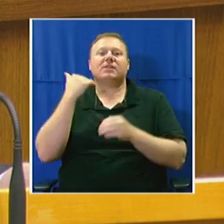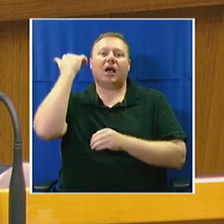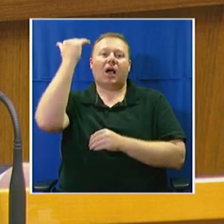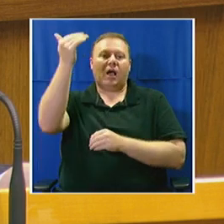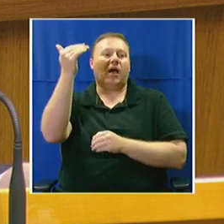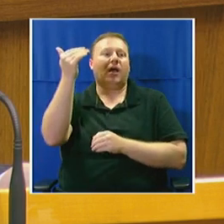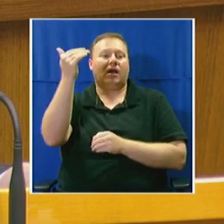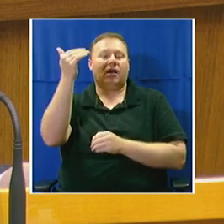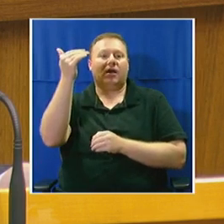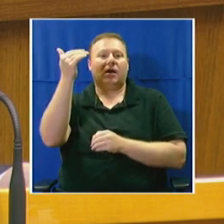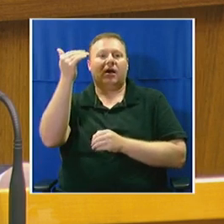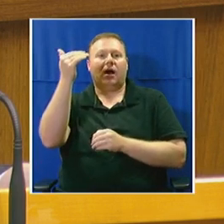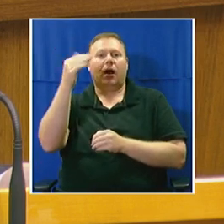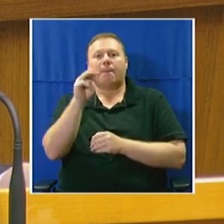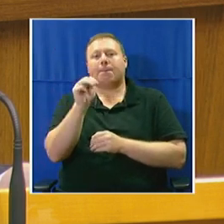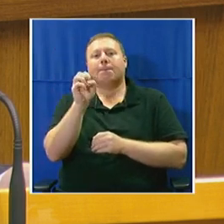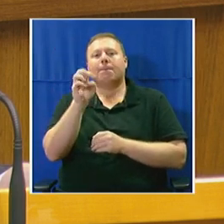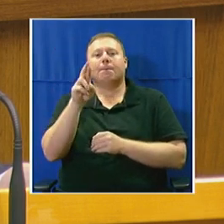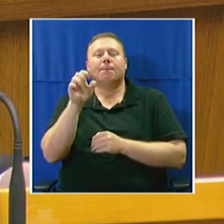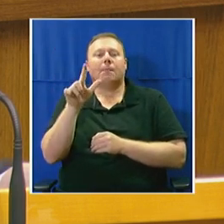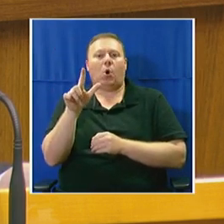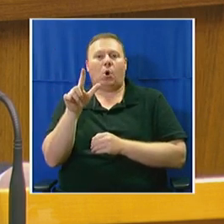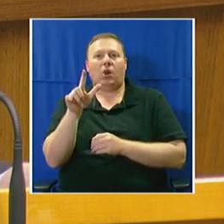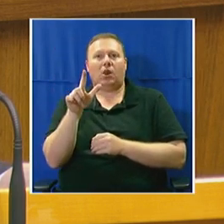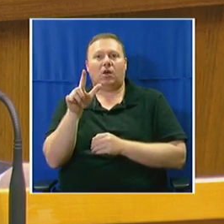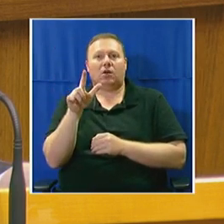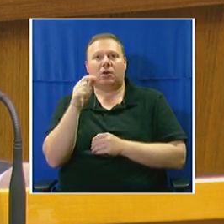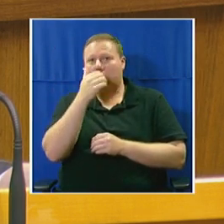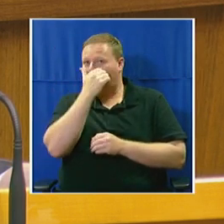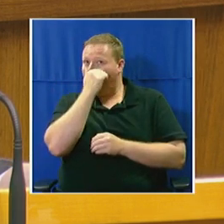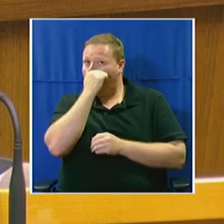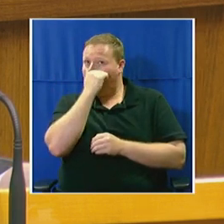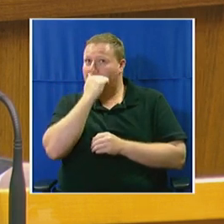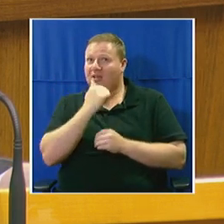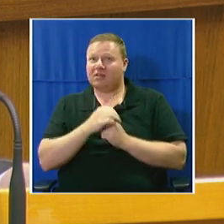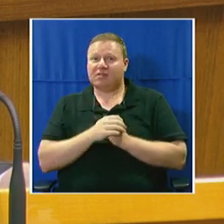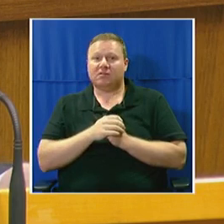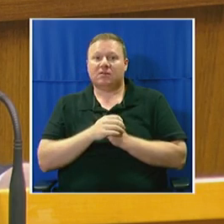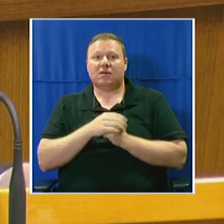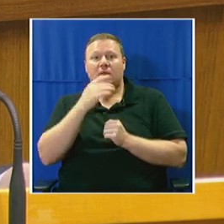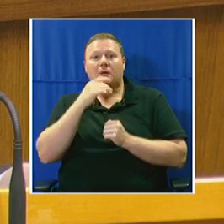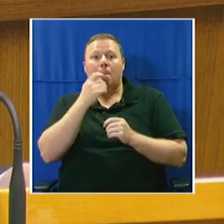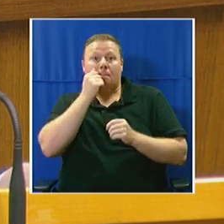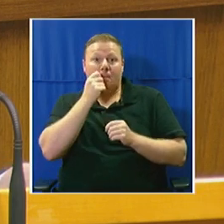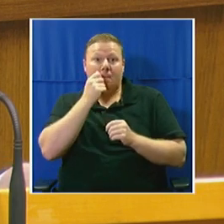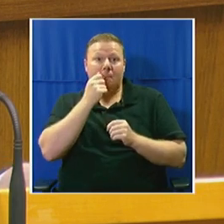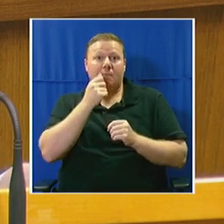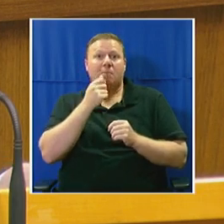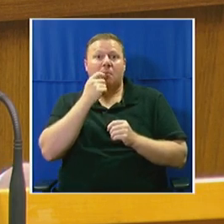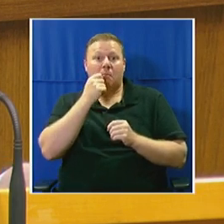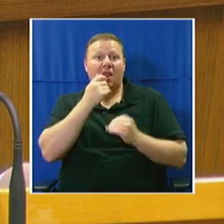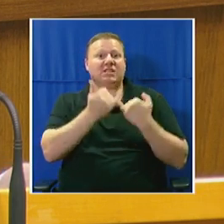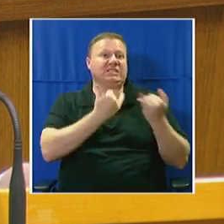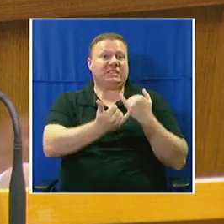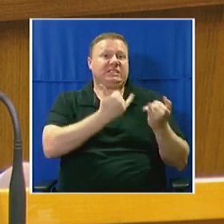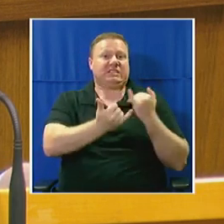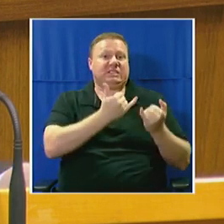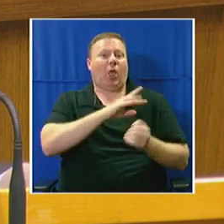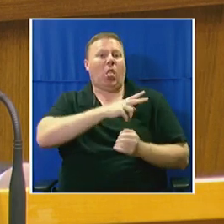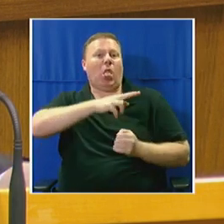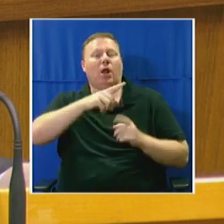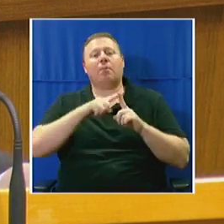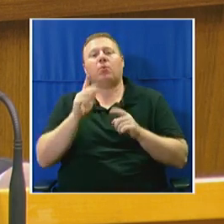cultural practices that needs to be suiz such as the practice of virginity testing women are expected to maintain